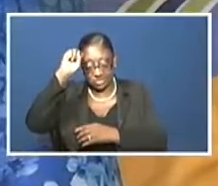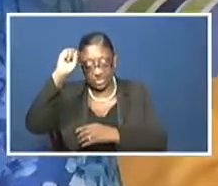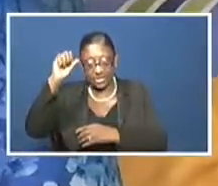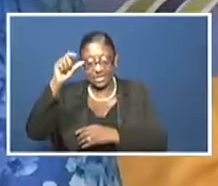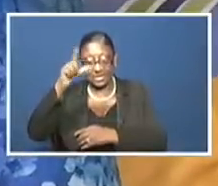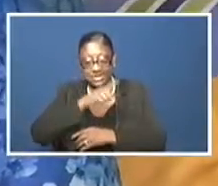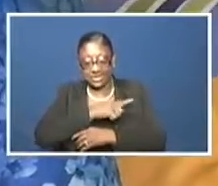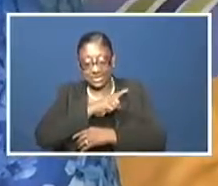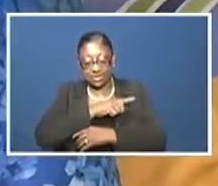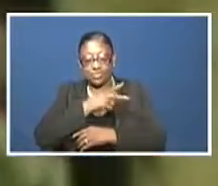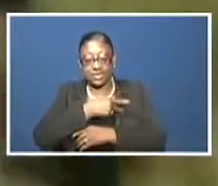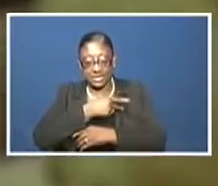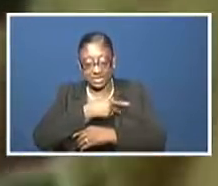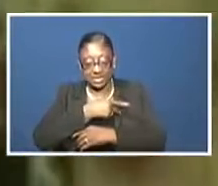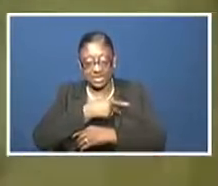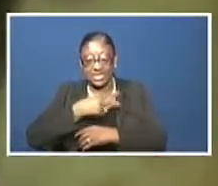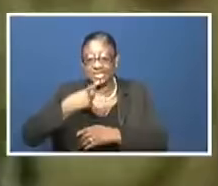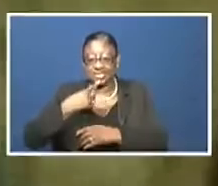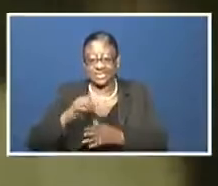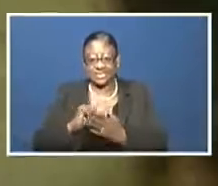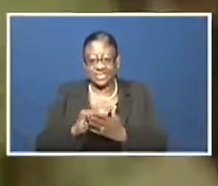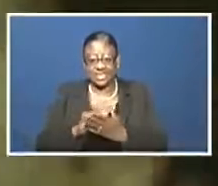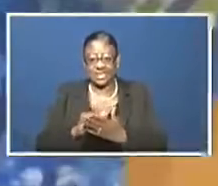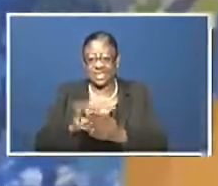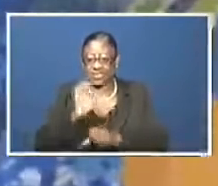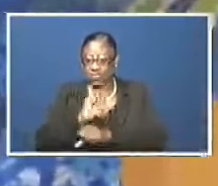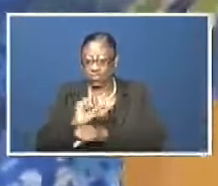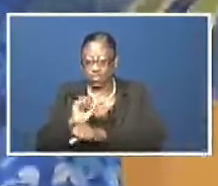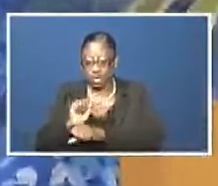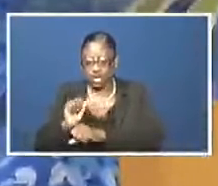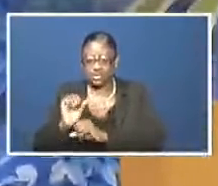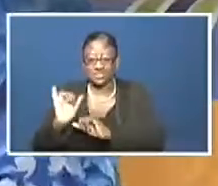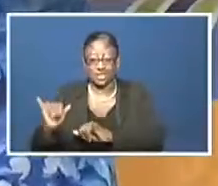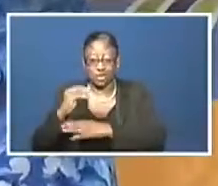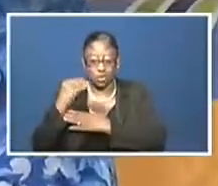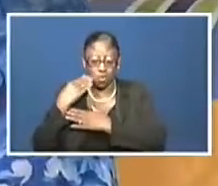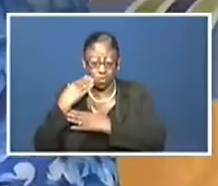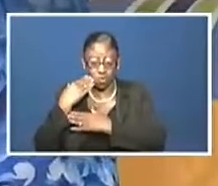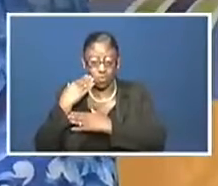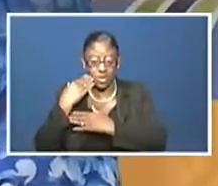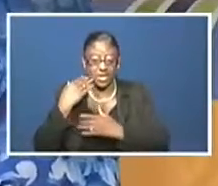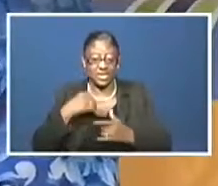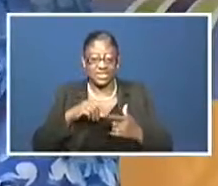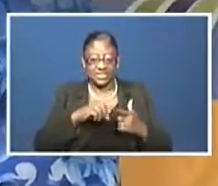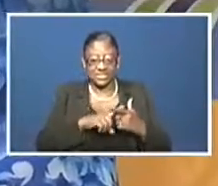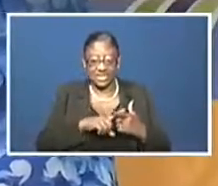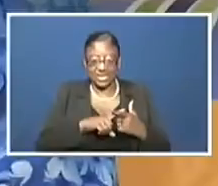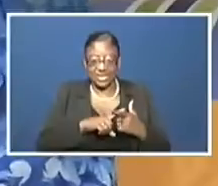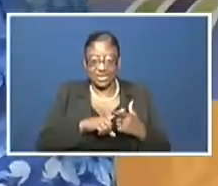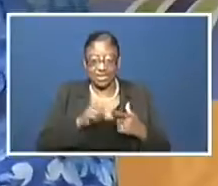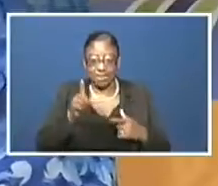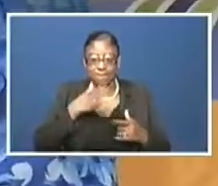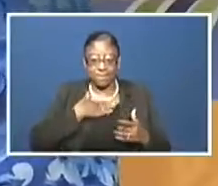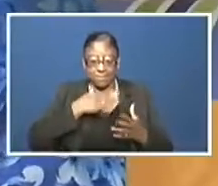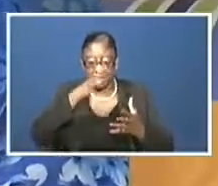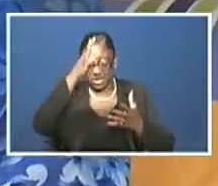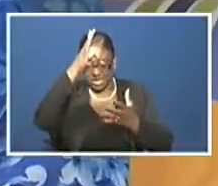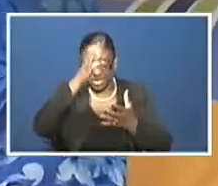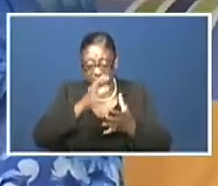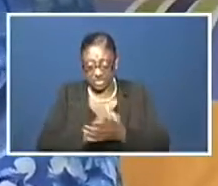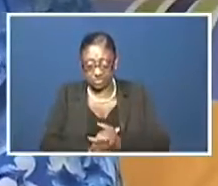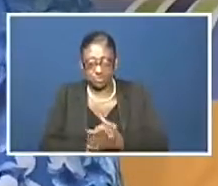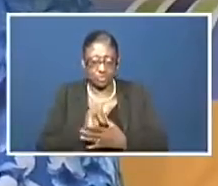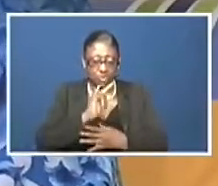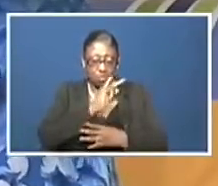led the home, while her husband fought for the nation. In 1958, Pindling was in London again at the Constitutional Office, I think that's the name of the